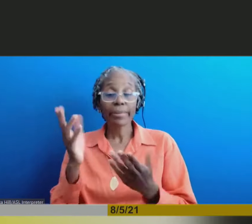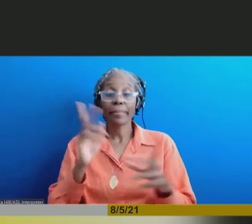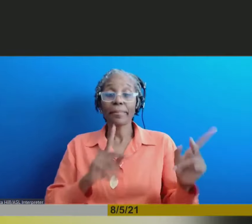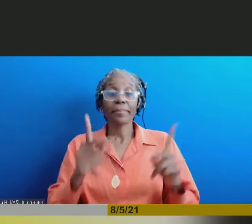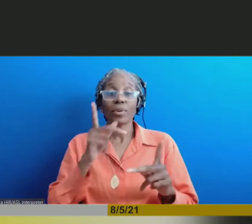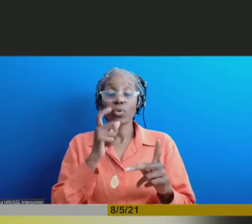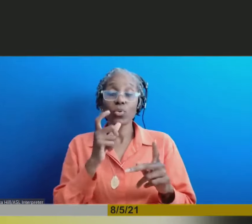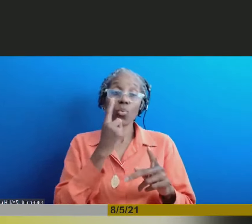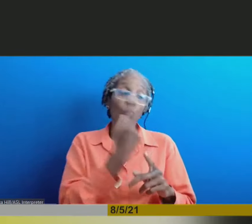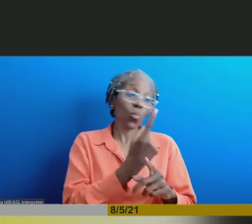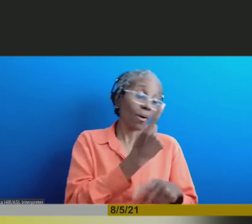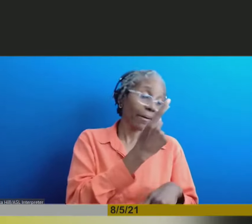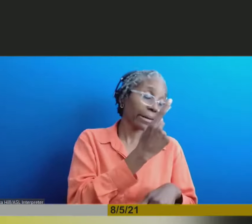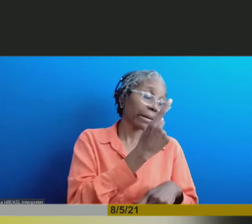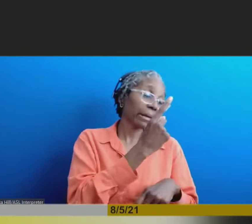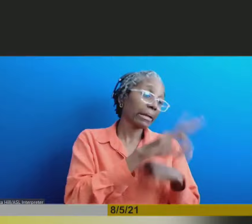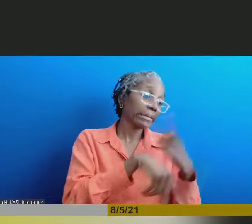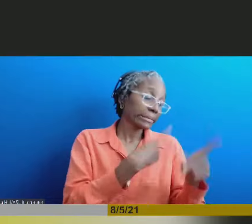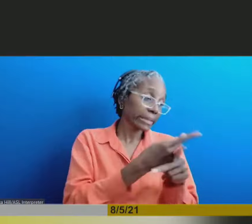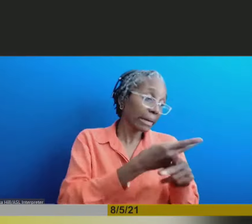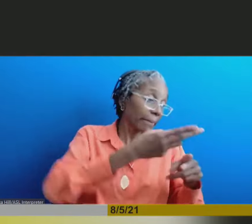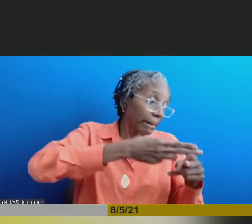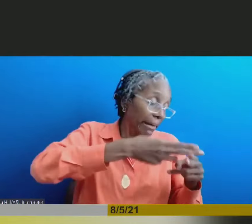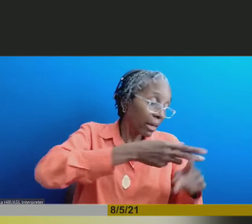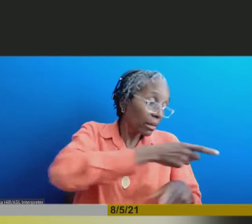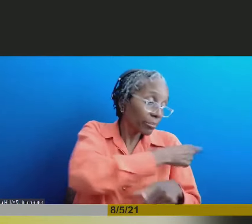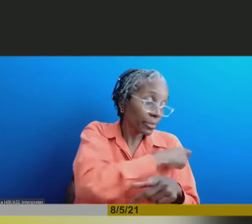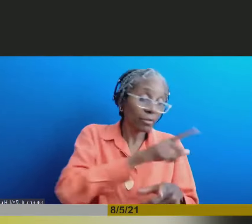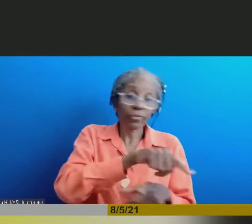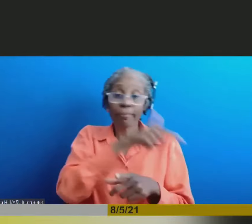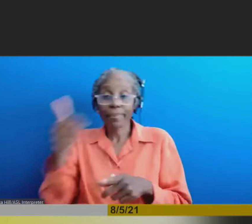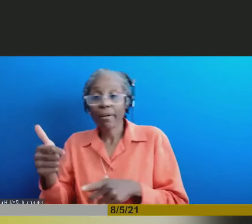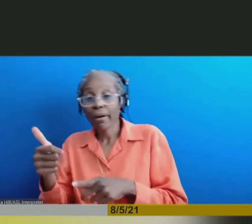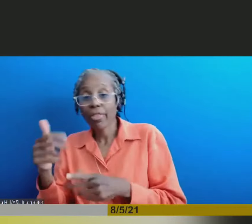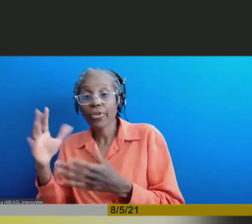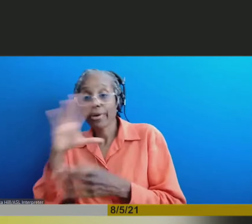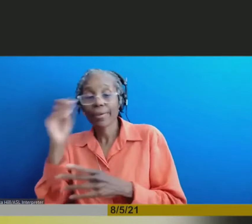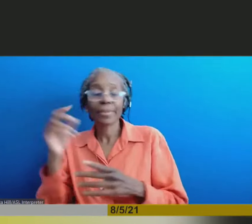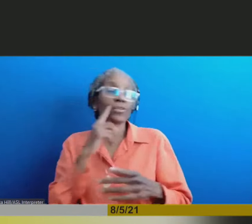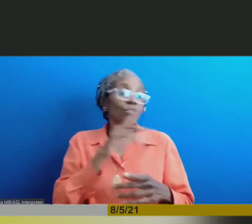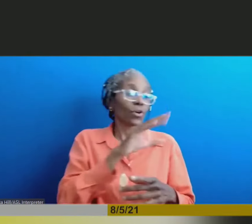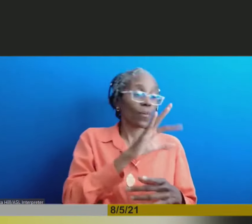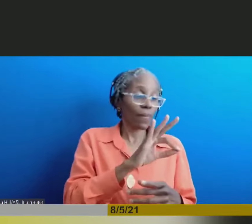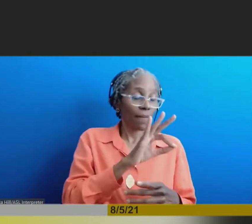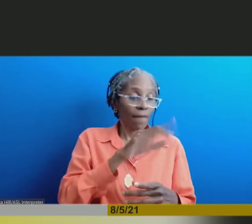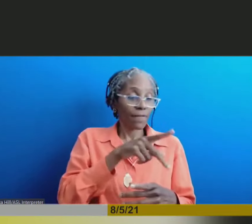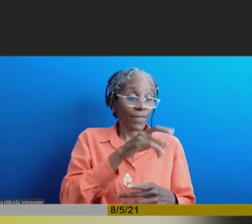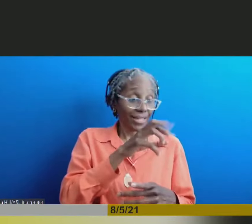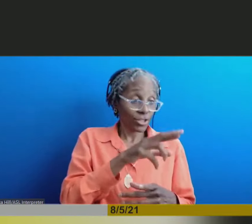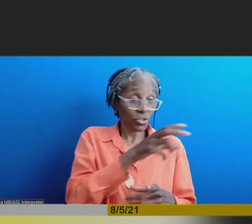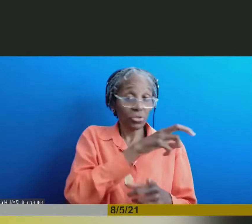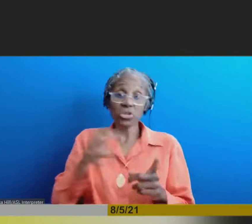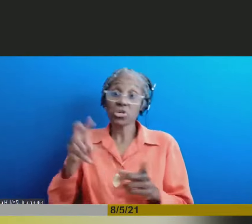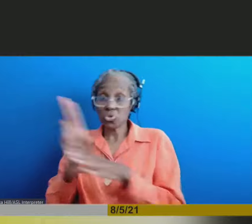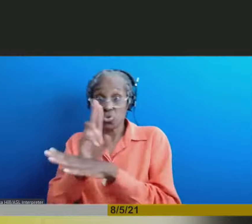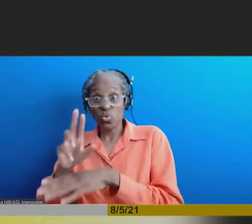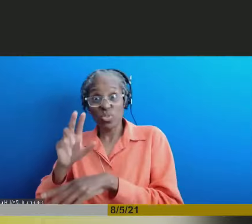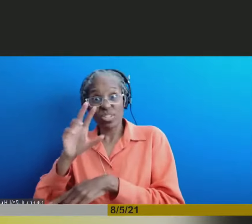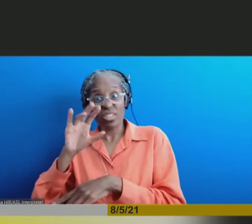one type of shot getting ones from another company? So similarly, if you got Pfizer, now getting Moderna or Johnson &